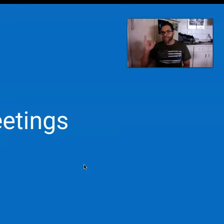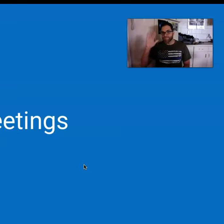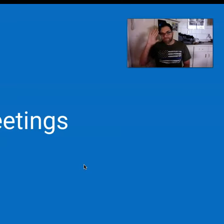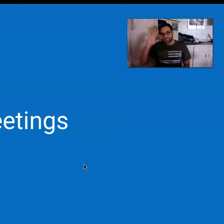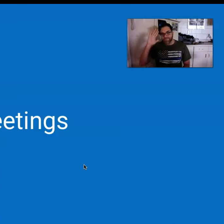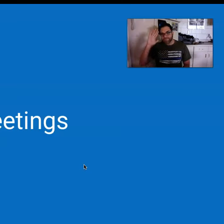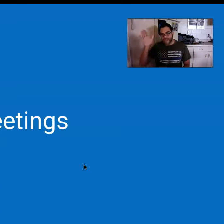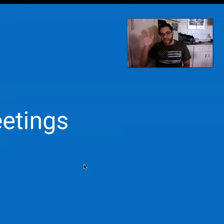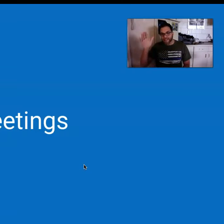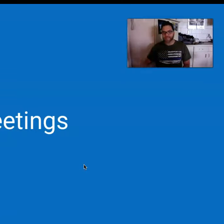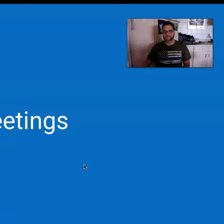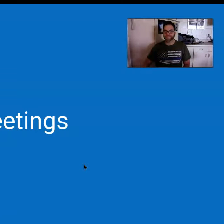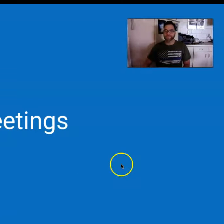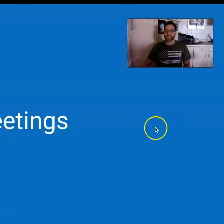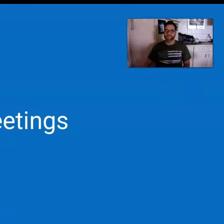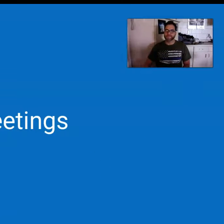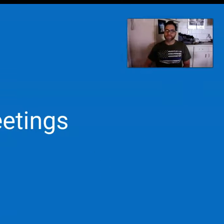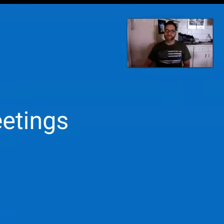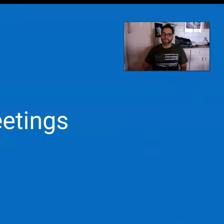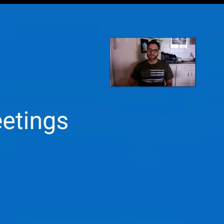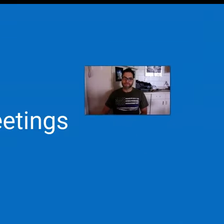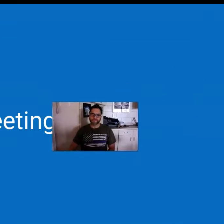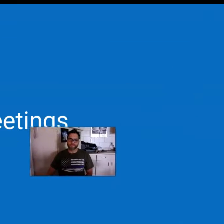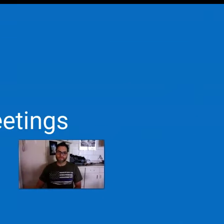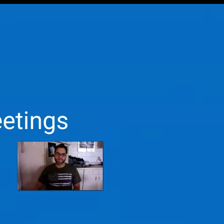Hi, hi.